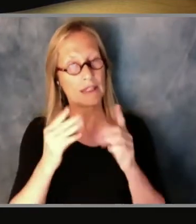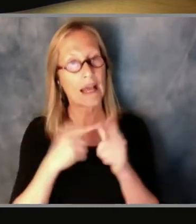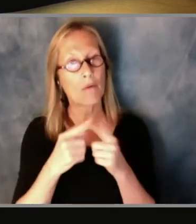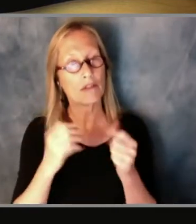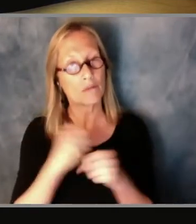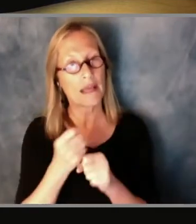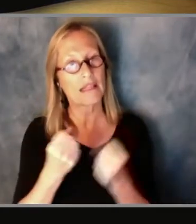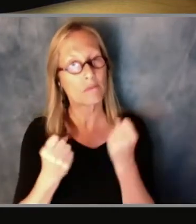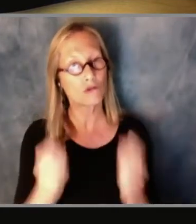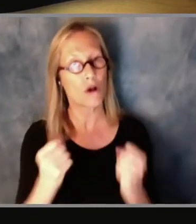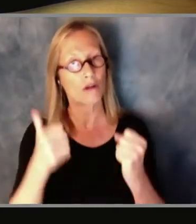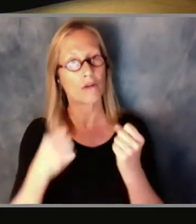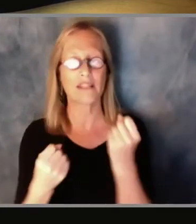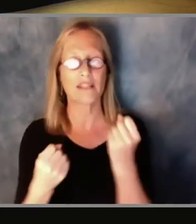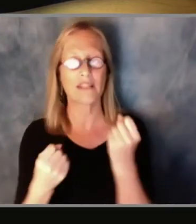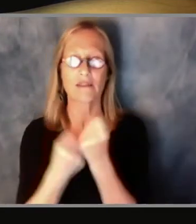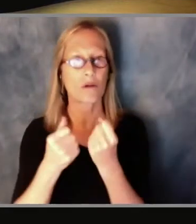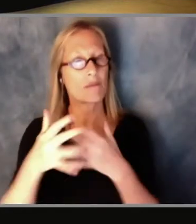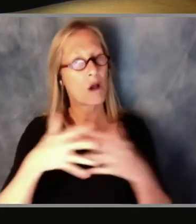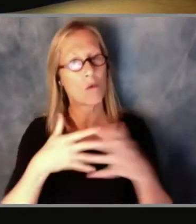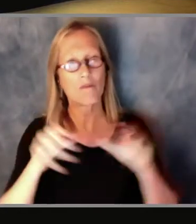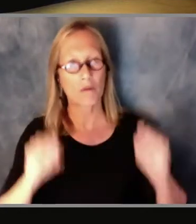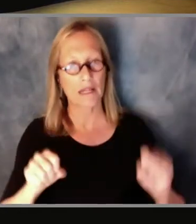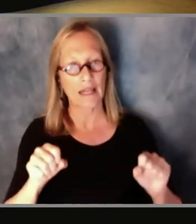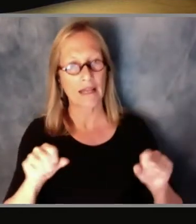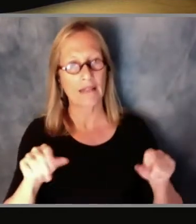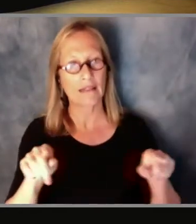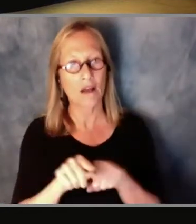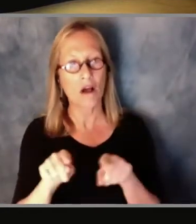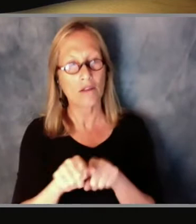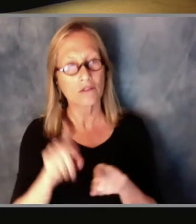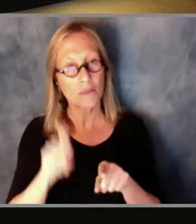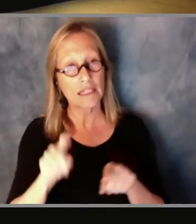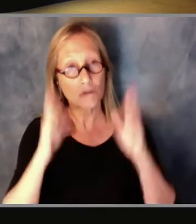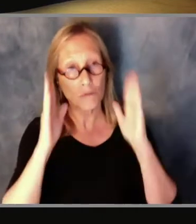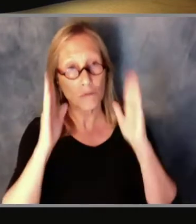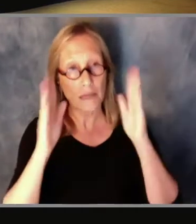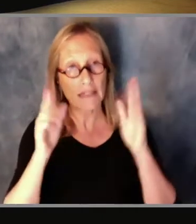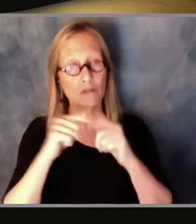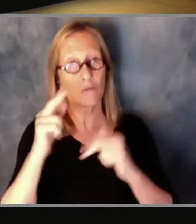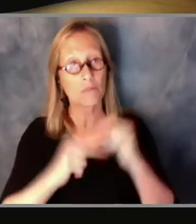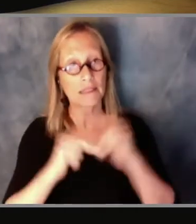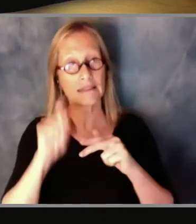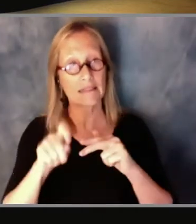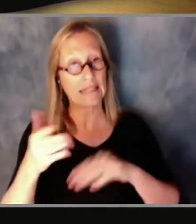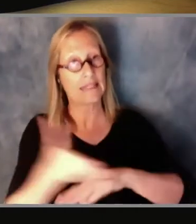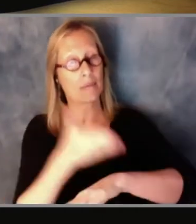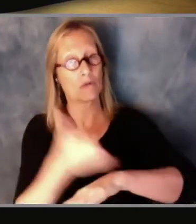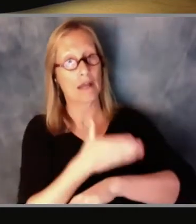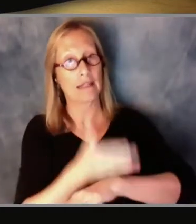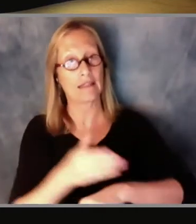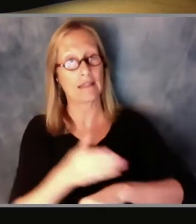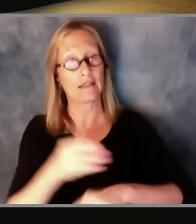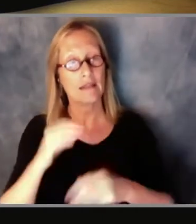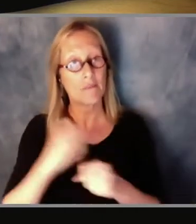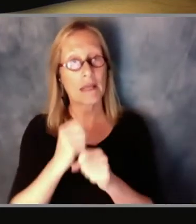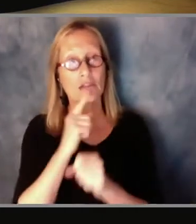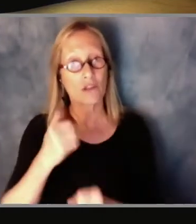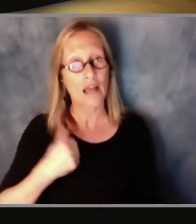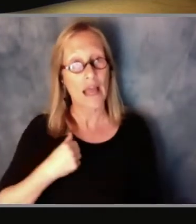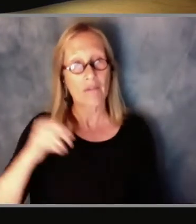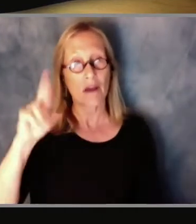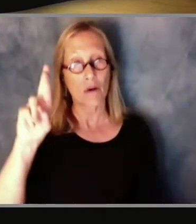can. Paying attention to buildings that need to be upgraded, ramps, and making sure